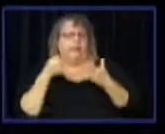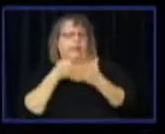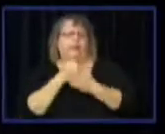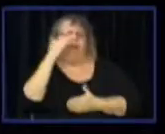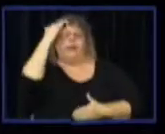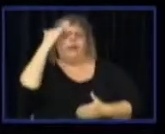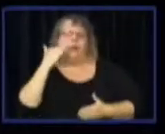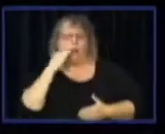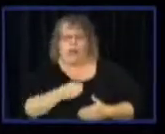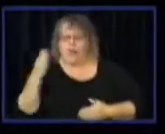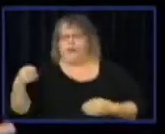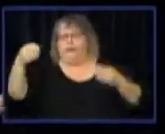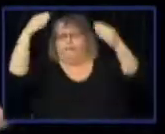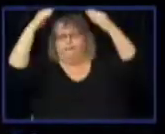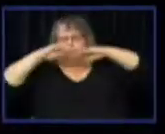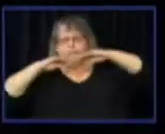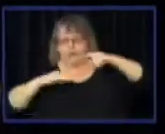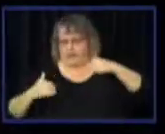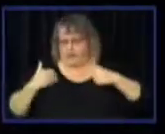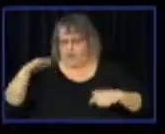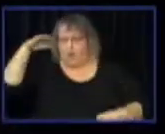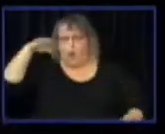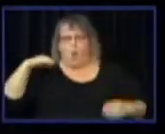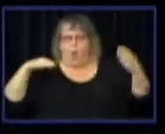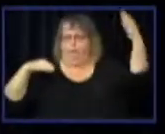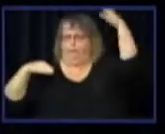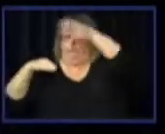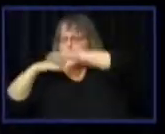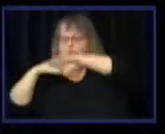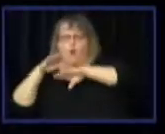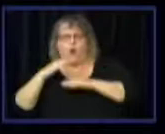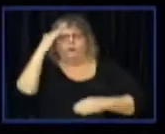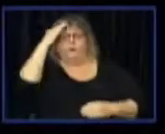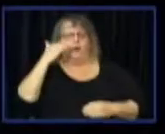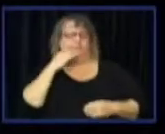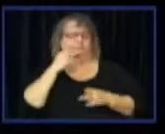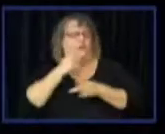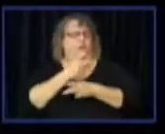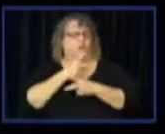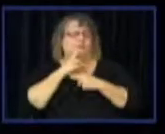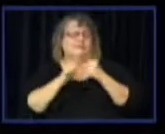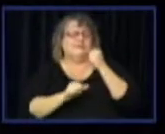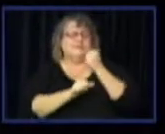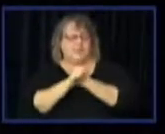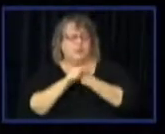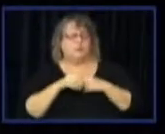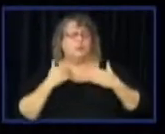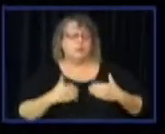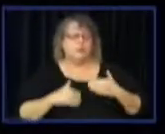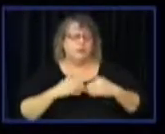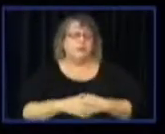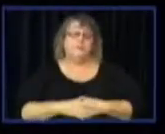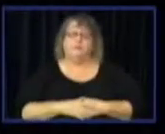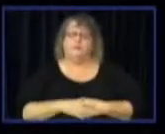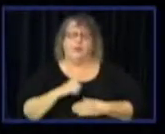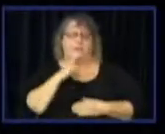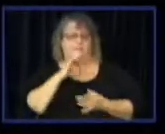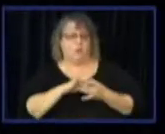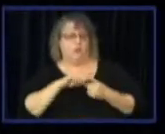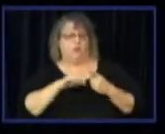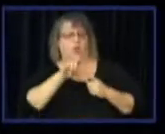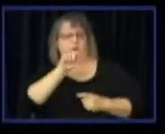young kids next to you because they're lower, to hit them harder. So it really is dangerous. And if I didn't mention